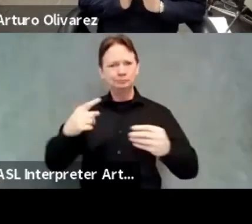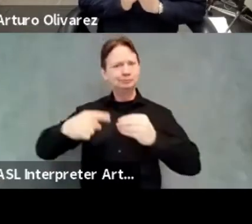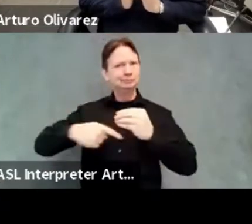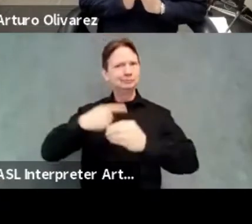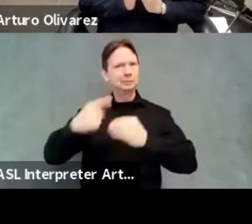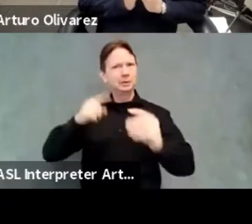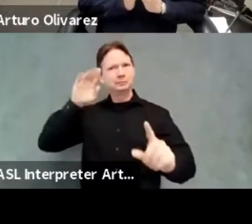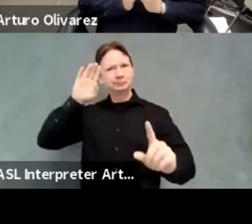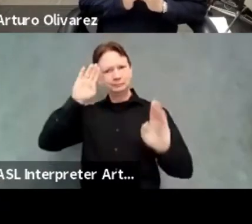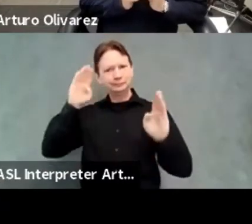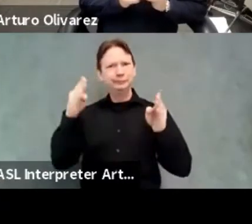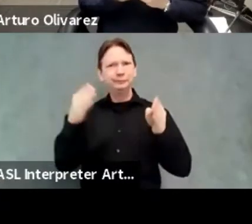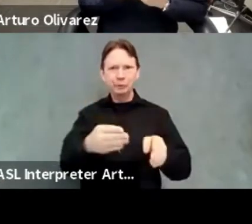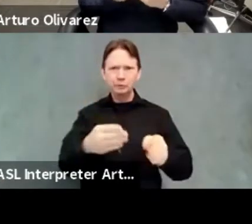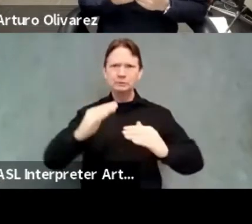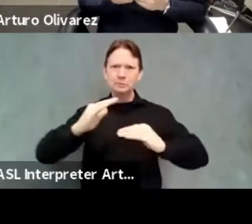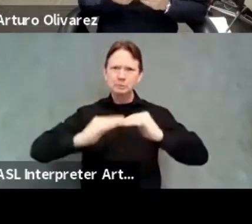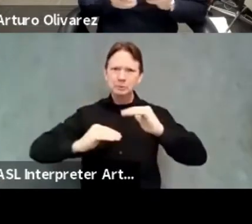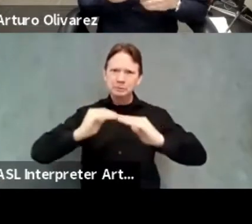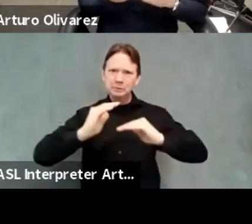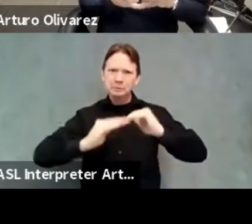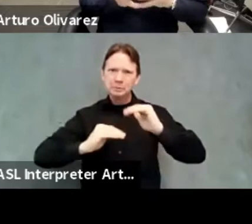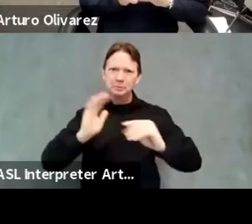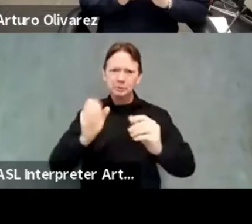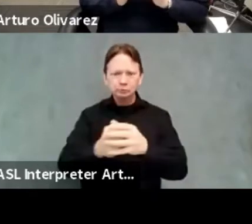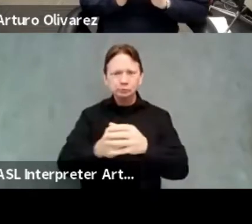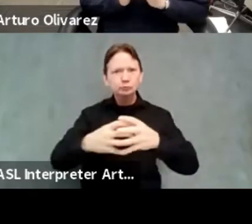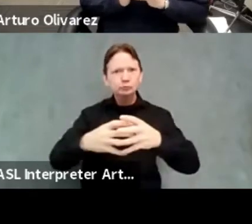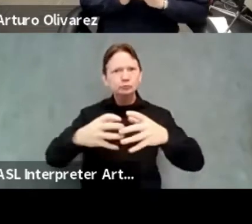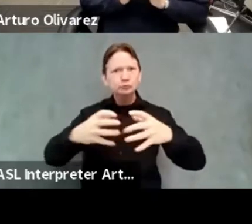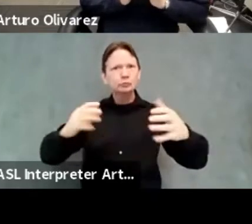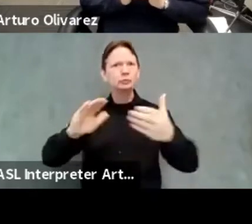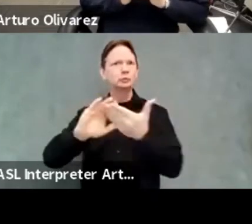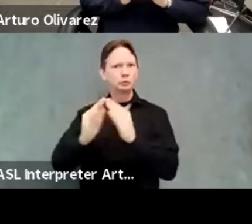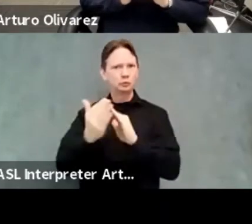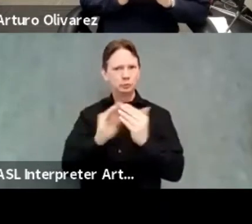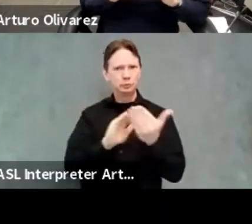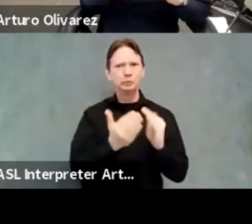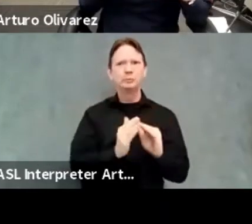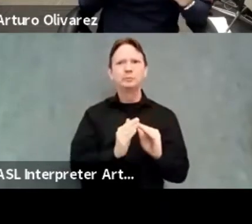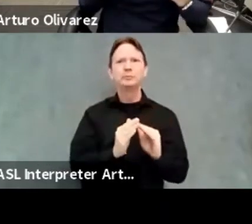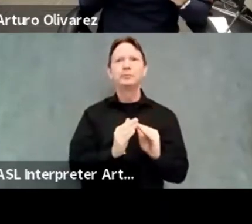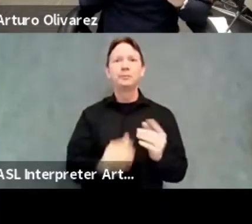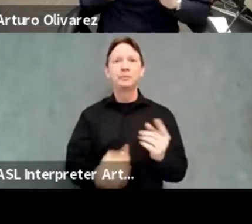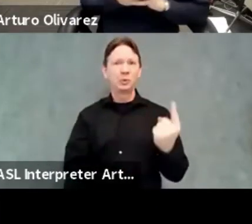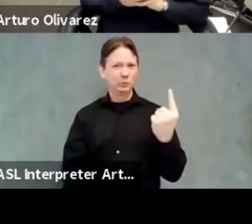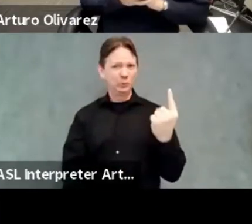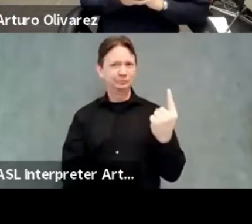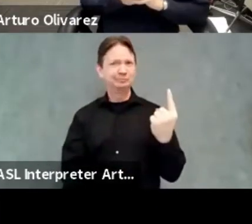most important pieces, which is communication. And also included in that communication